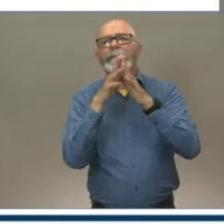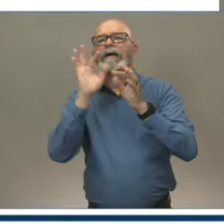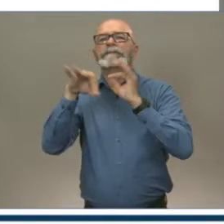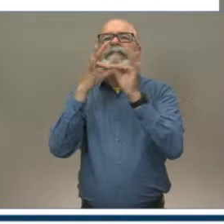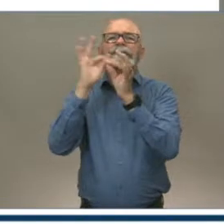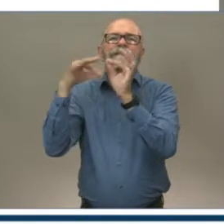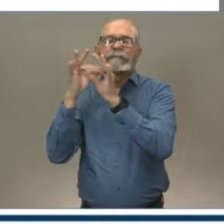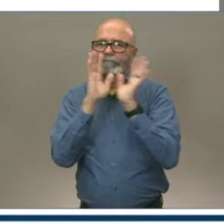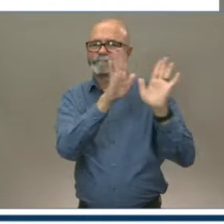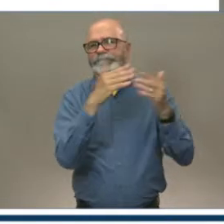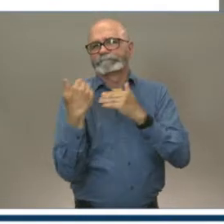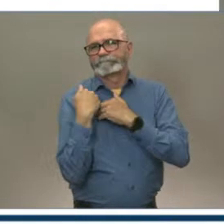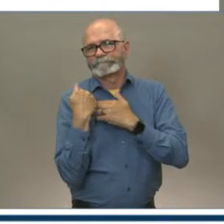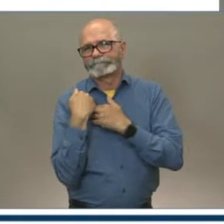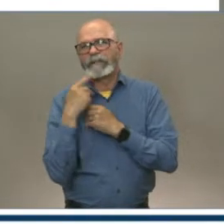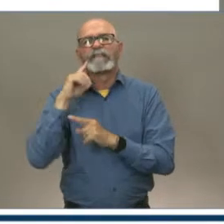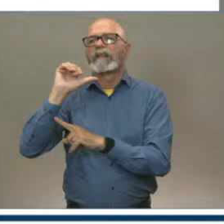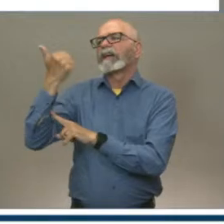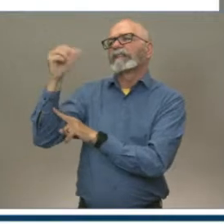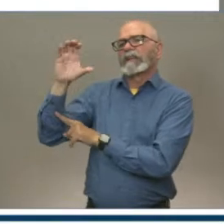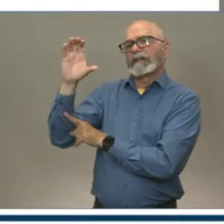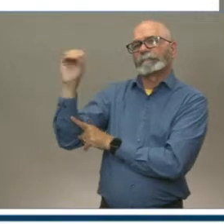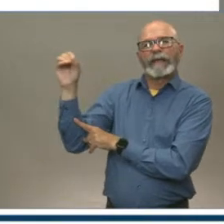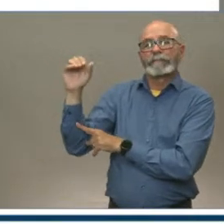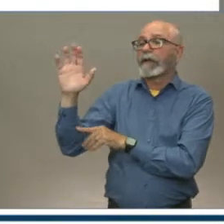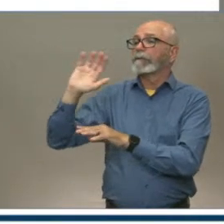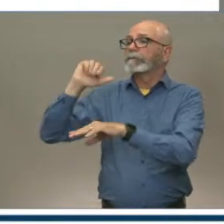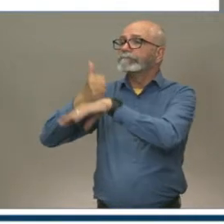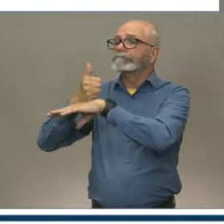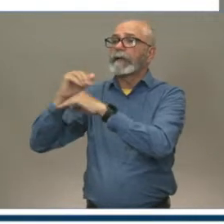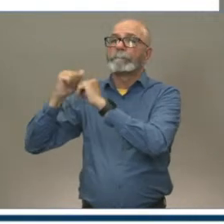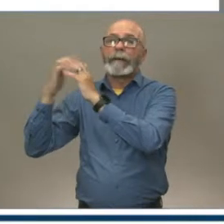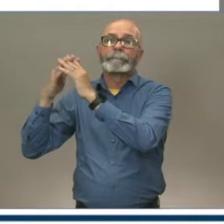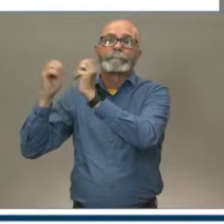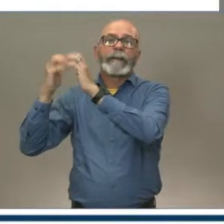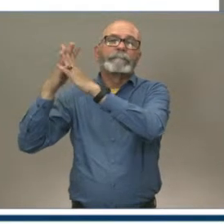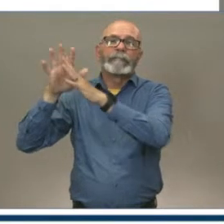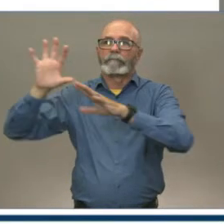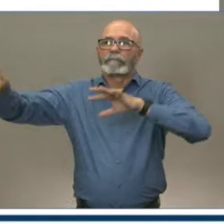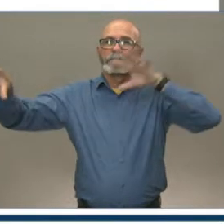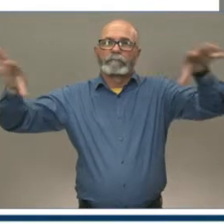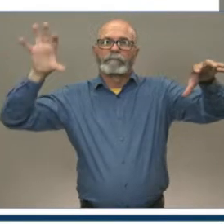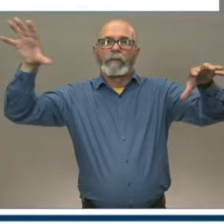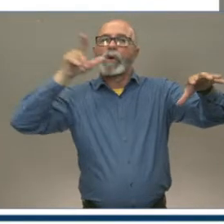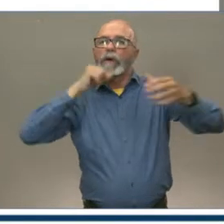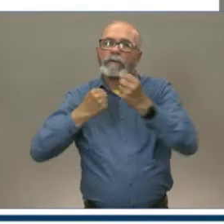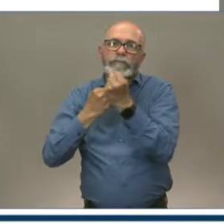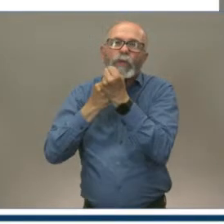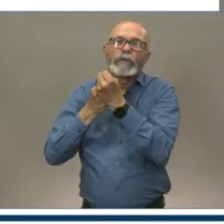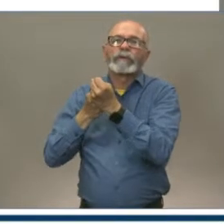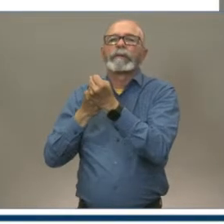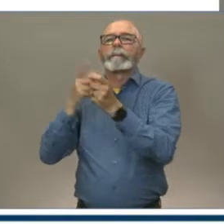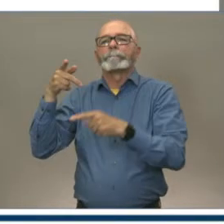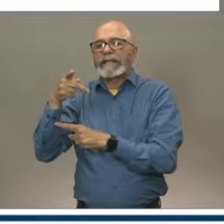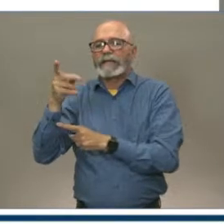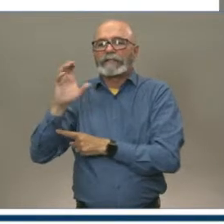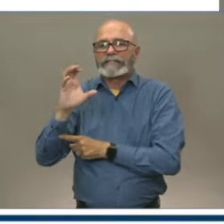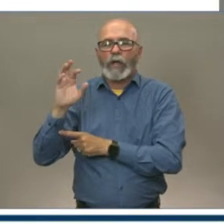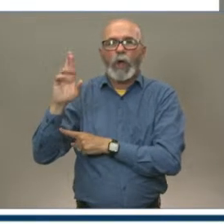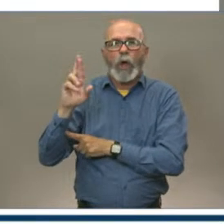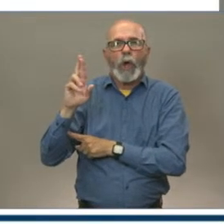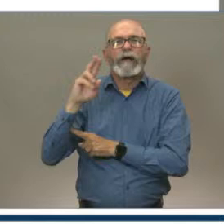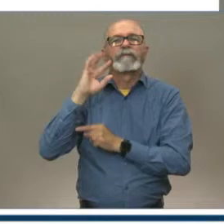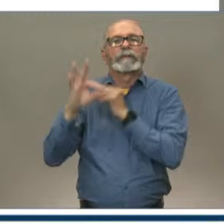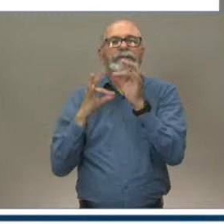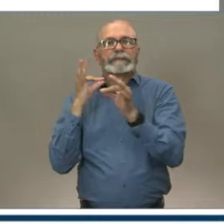with a company, Praxis, who's doing both pop-ups and supporting our PCR testing. We've got the Nova Scotia Health Authority and IWK